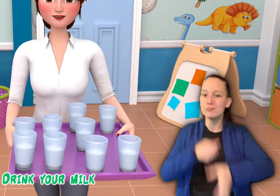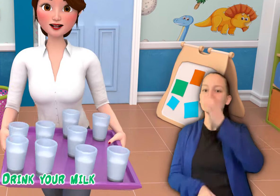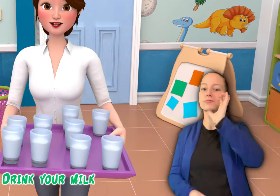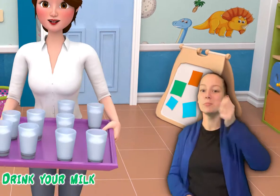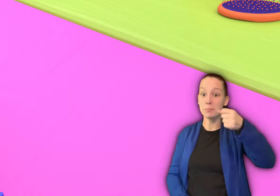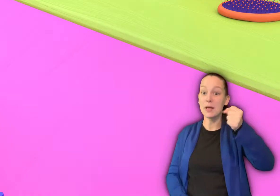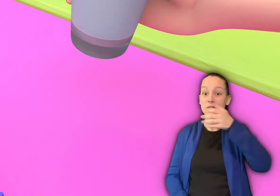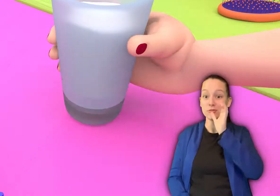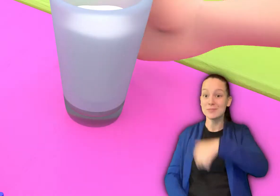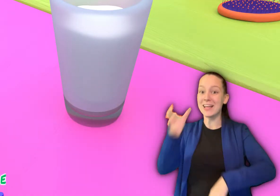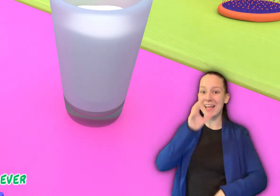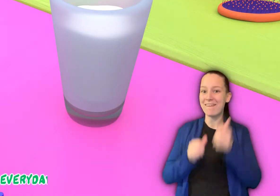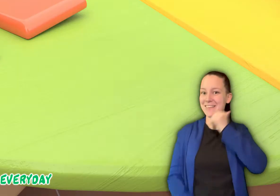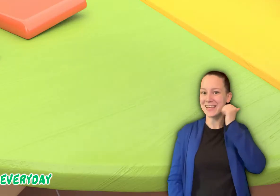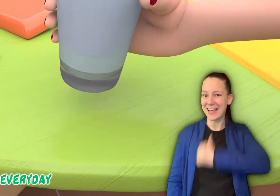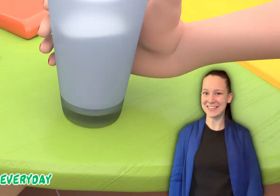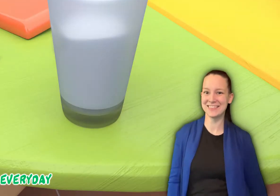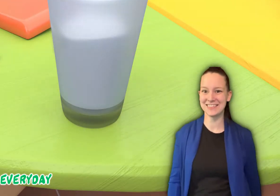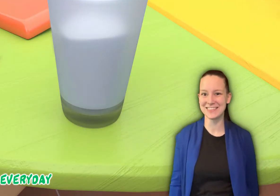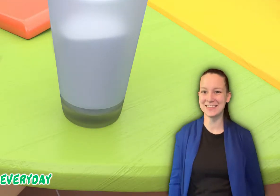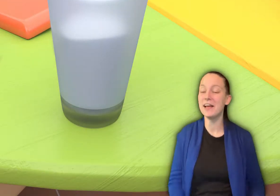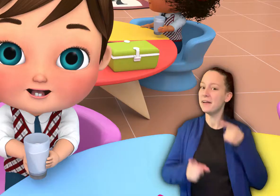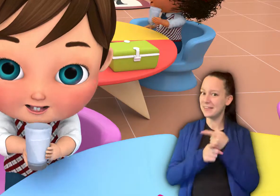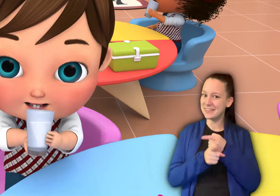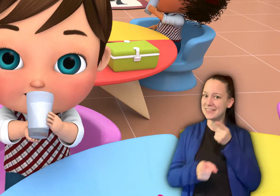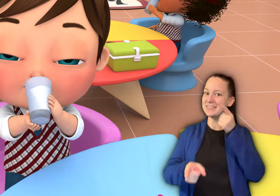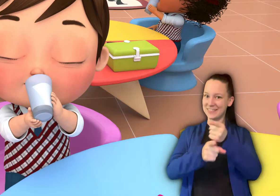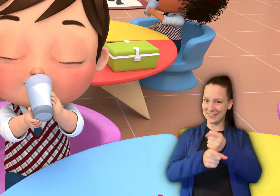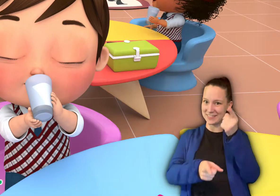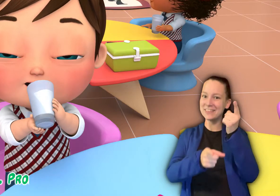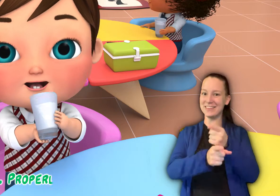Drink your milk, drink it every day.